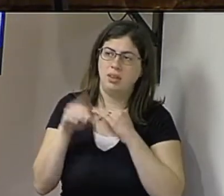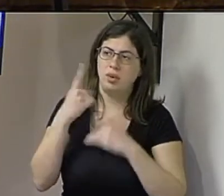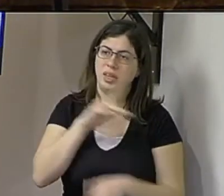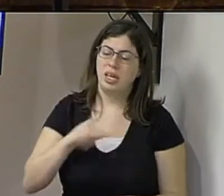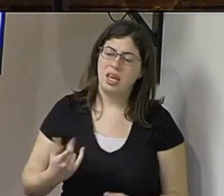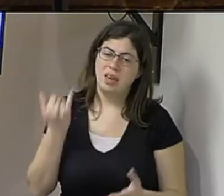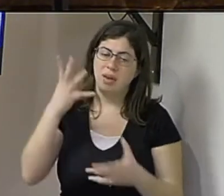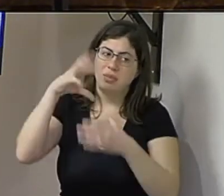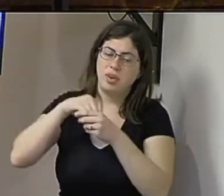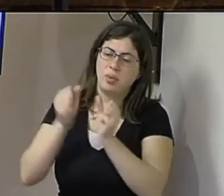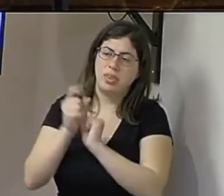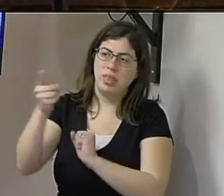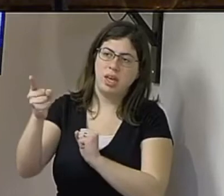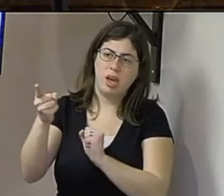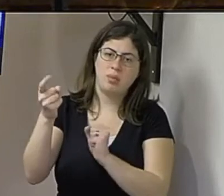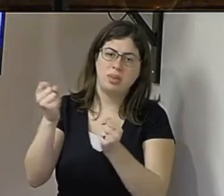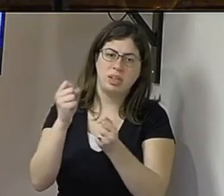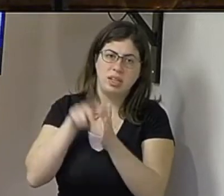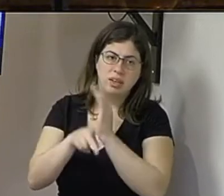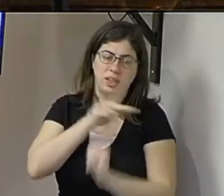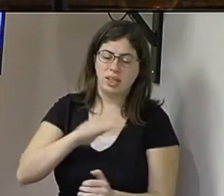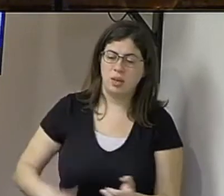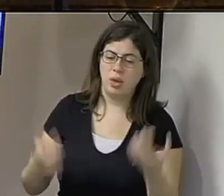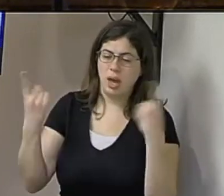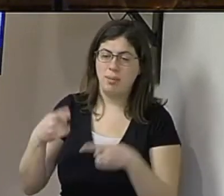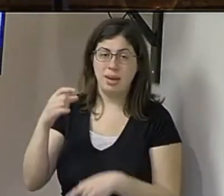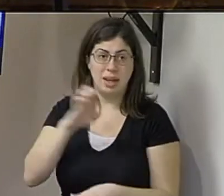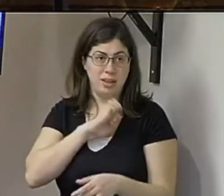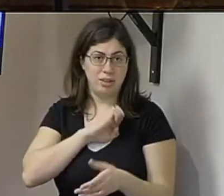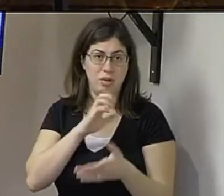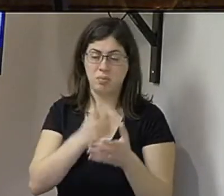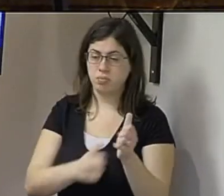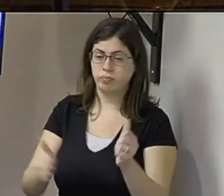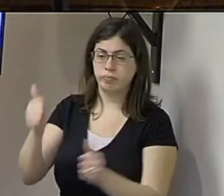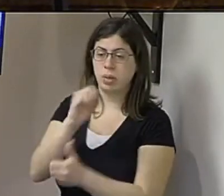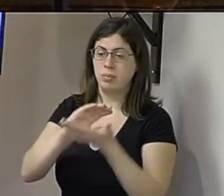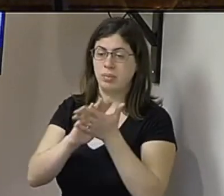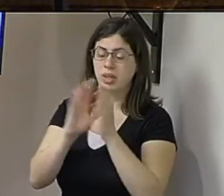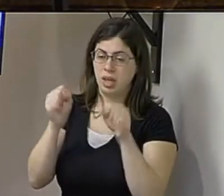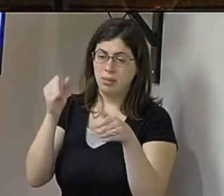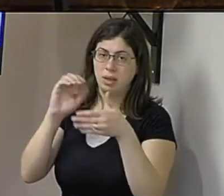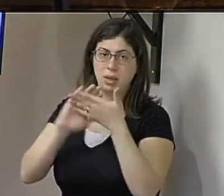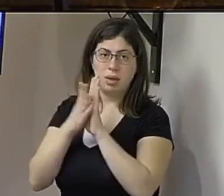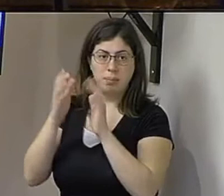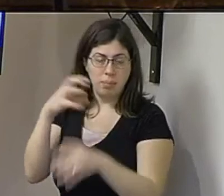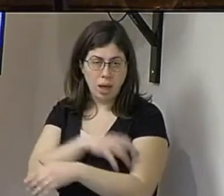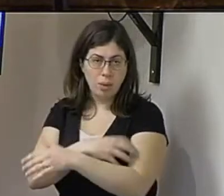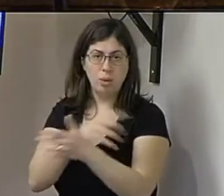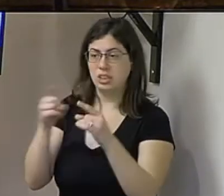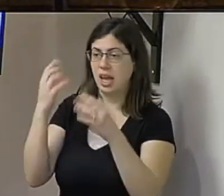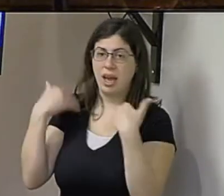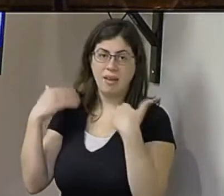I throw in with these guys and we get rid of the king, what's going to happen? Well, Esther's going to be in position to either be maneuvered into power, or she's going to be able to